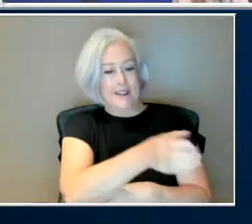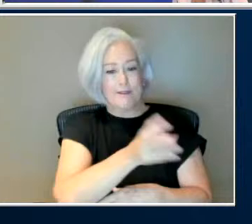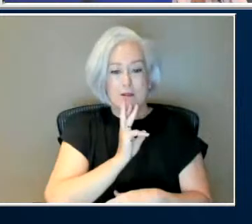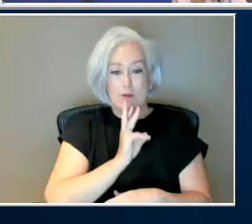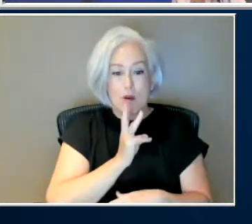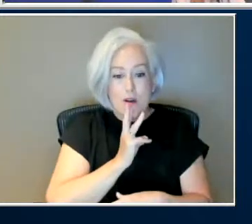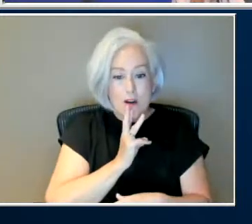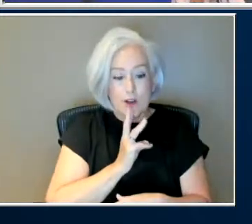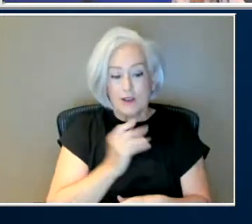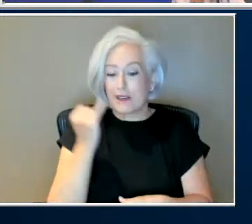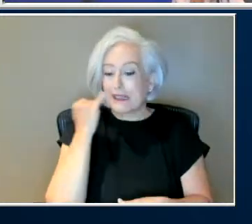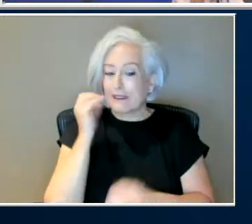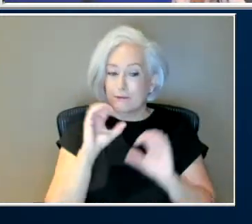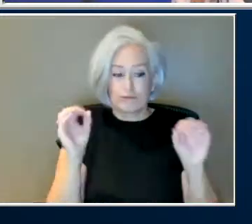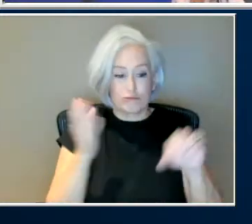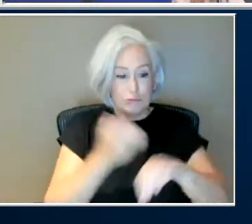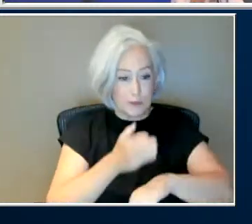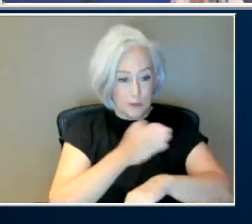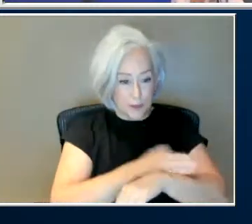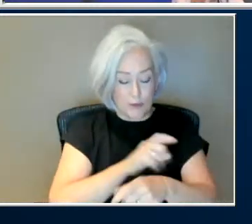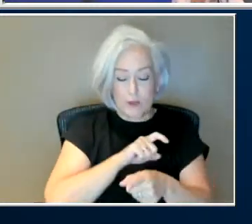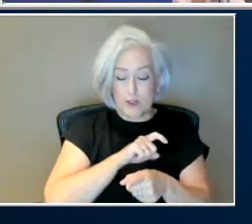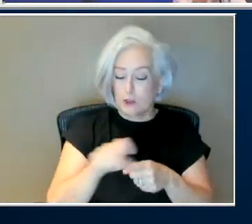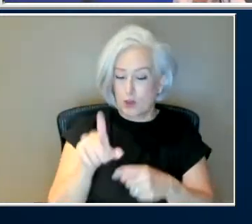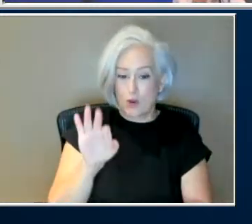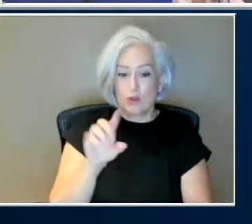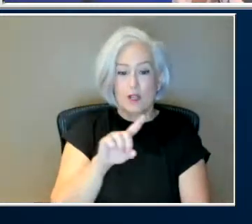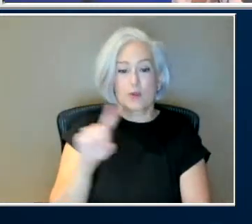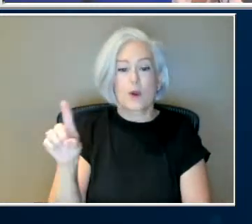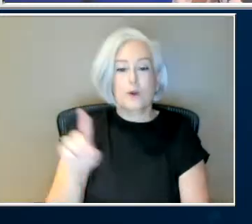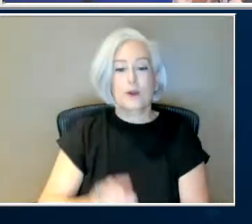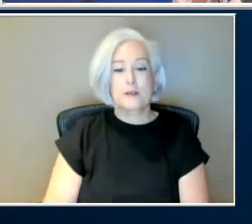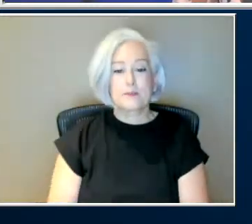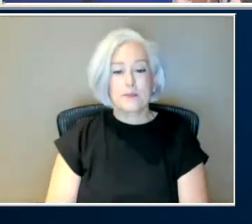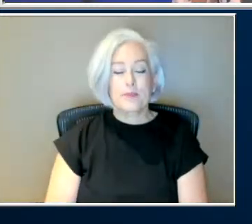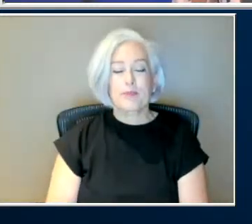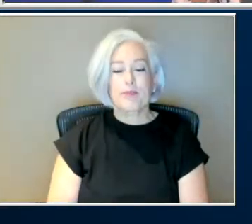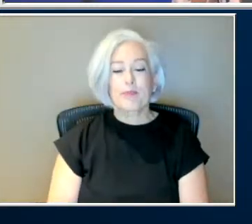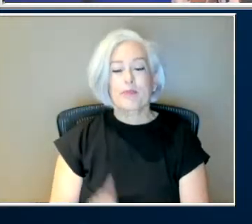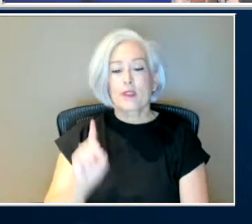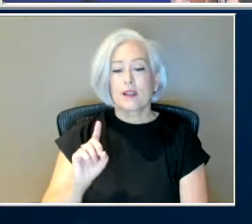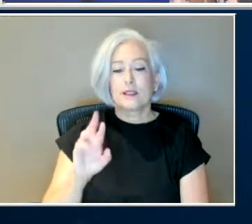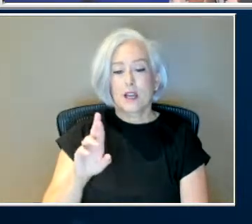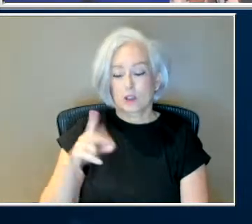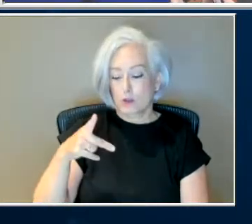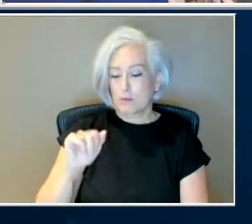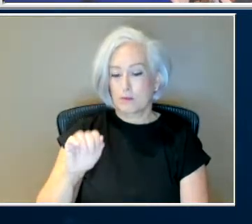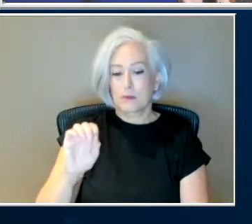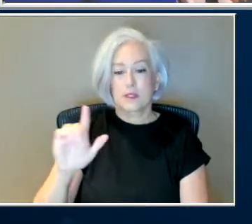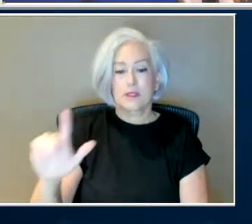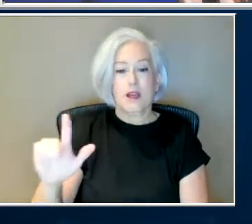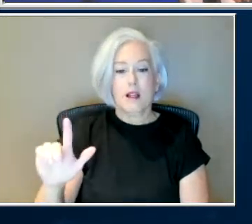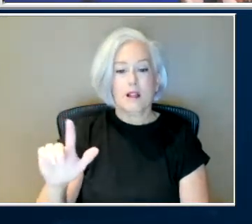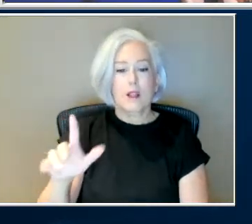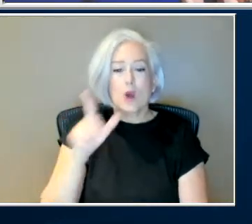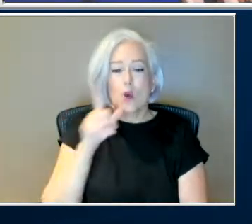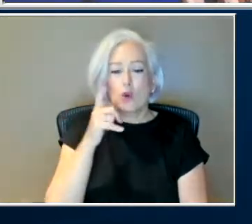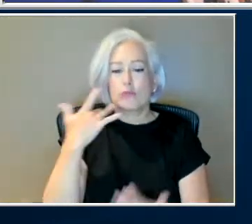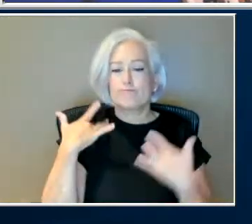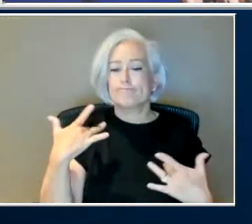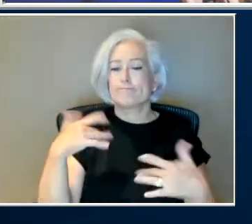Dr. Patel, are there any trends that you are noticing on who is coming into the emergency department more often with heat-related